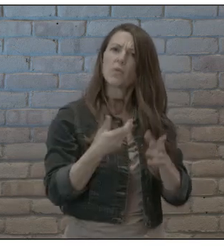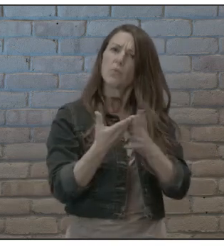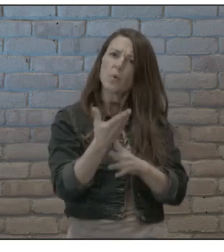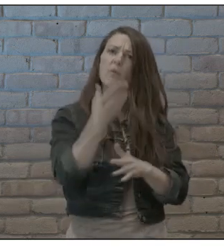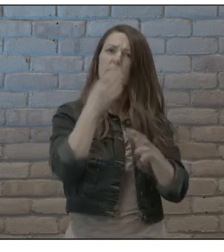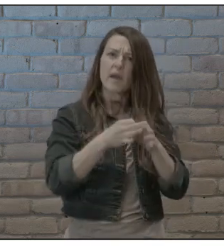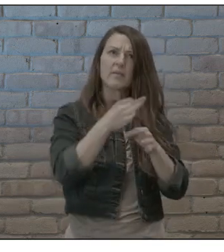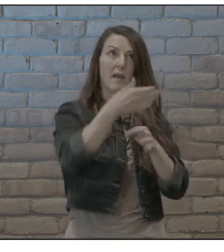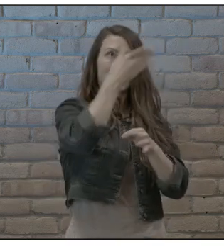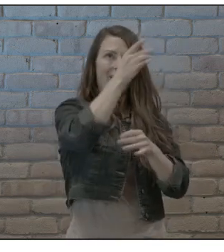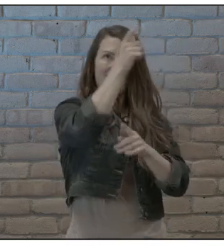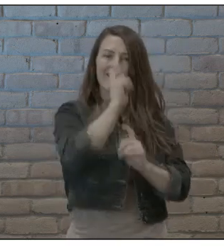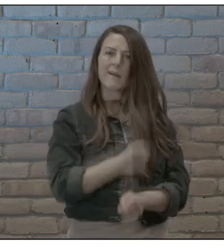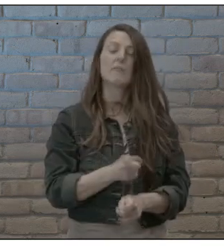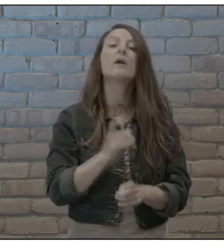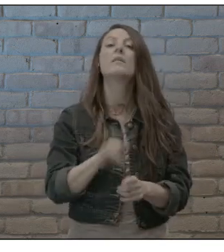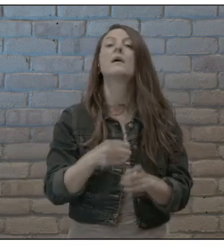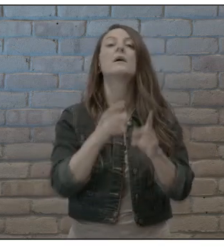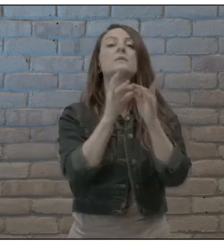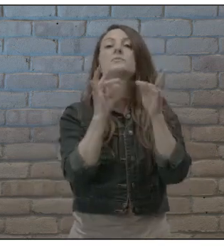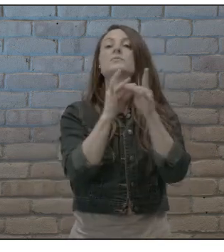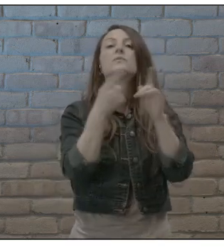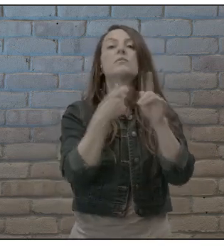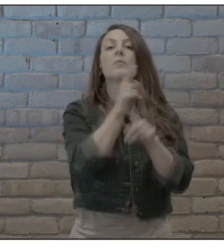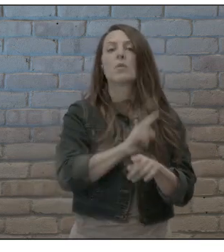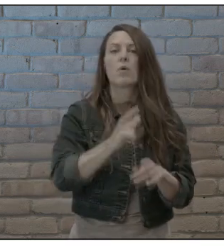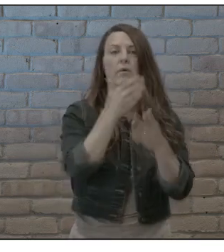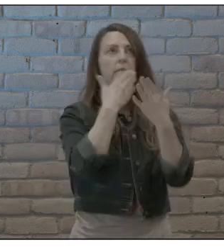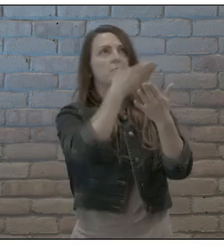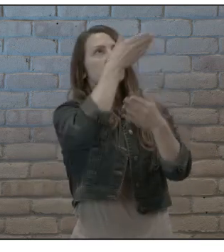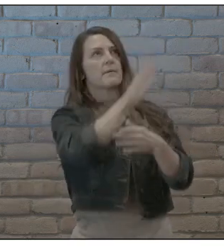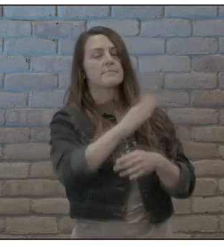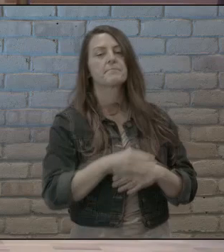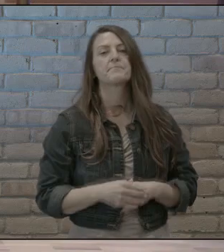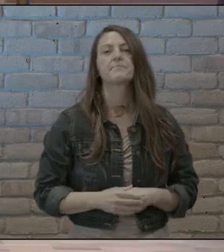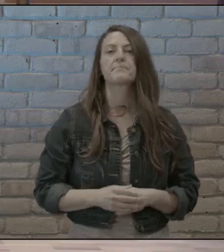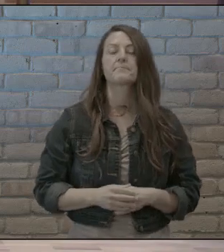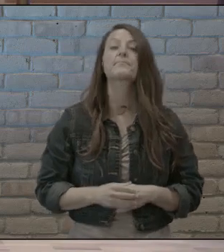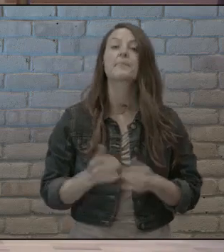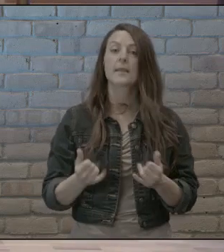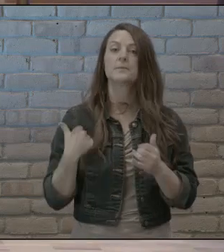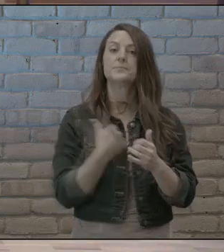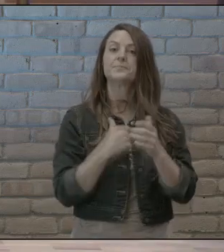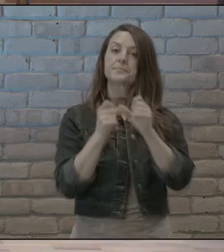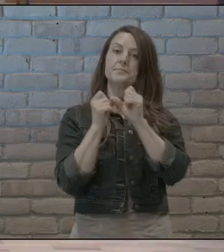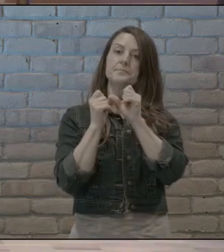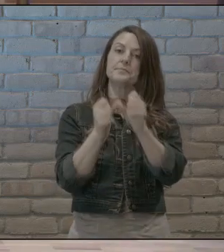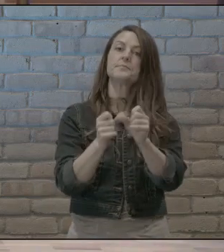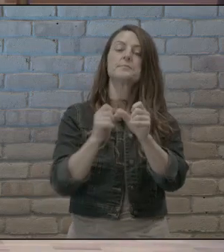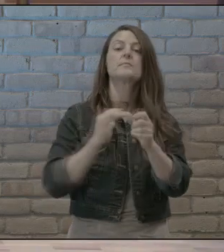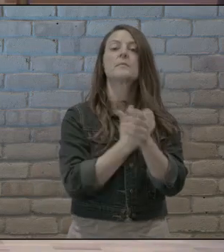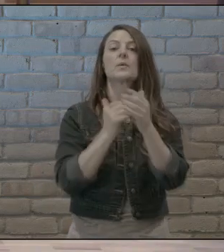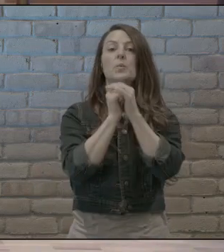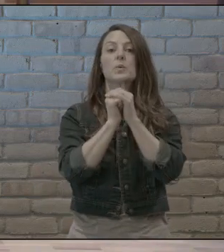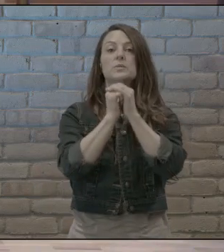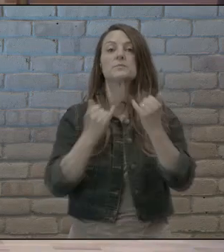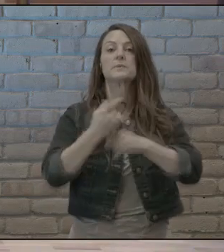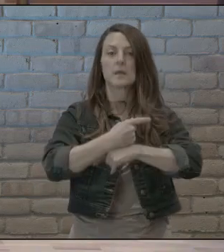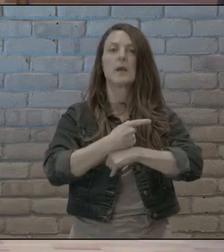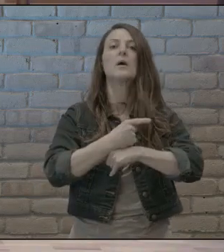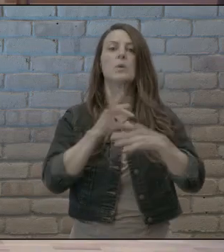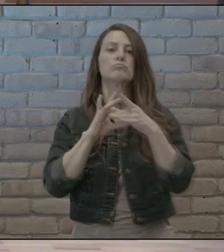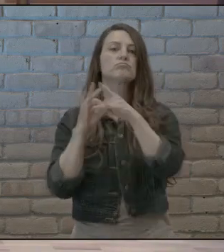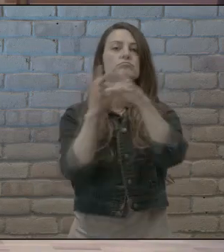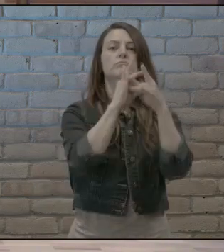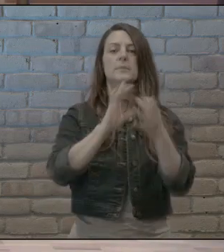us. This is the word of the Lord. Thanks be to God. Now, as we continue our worship today, let's join together